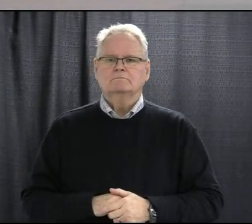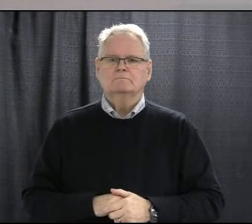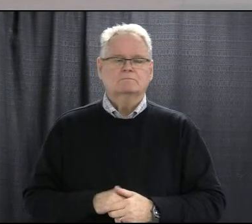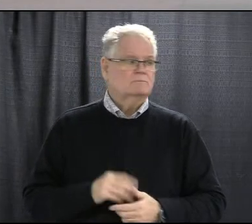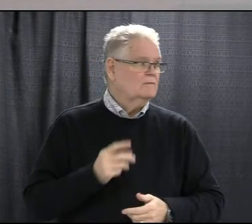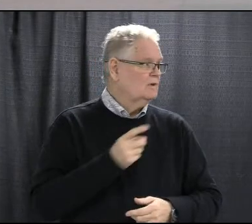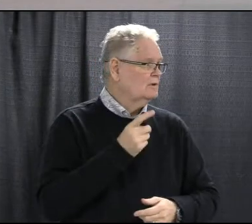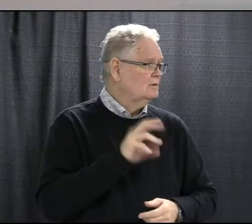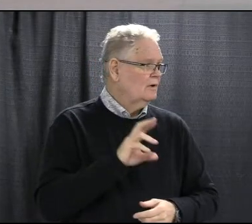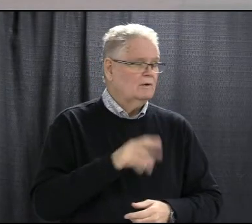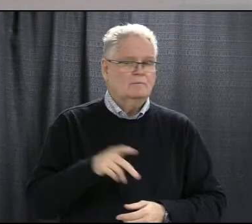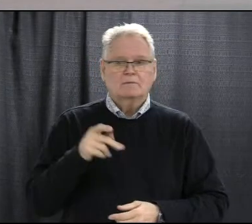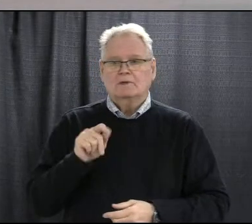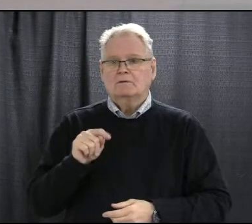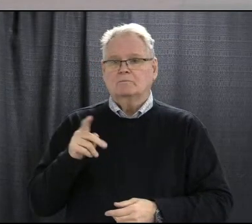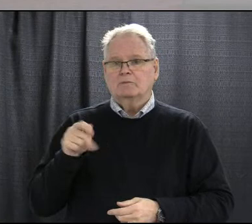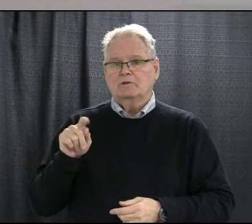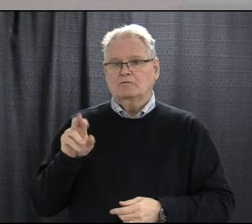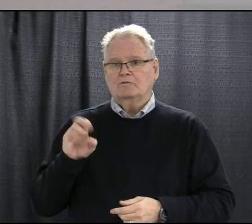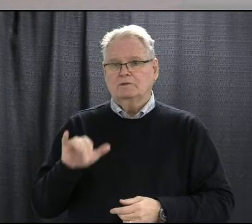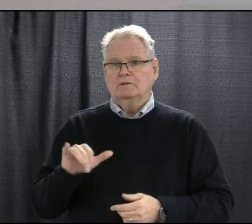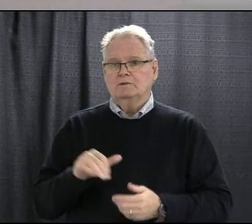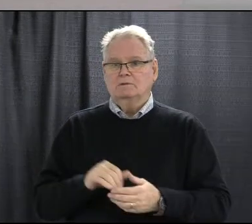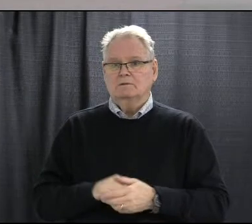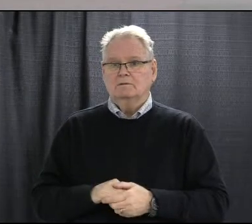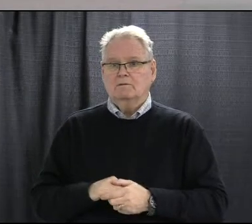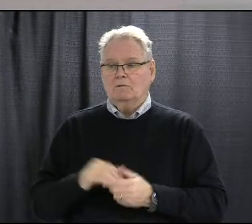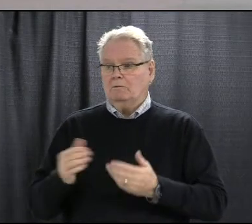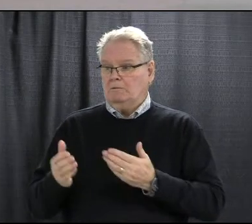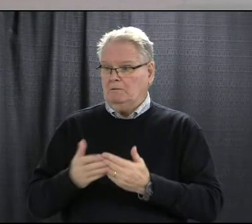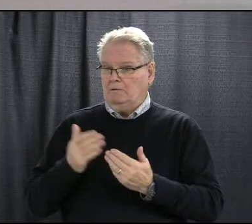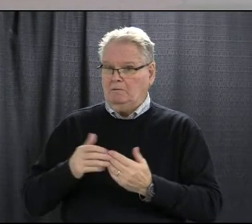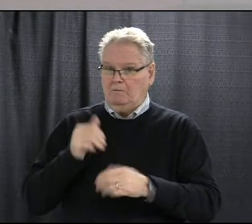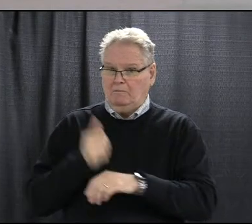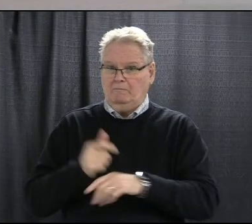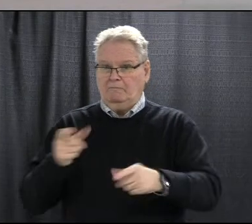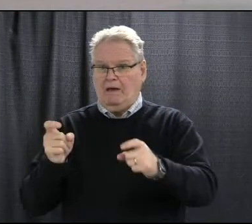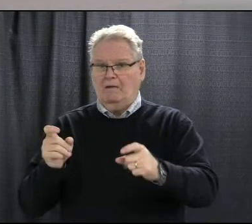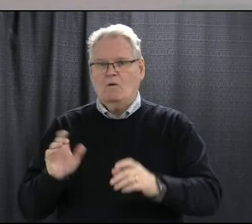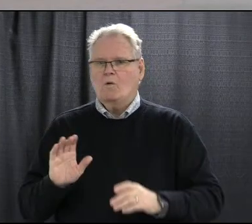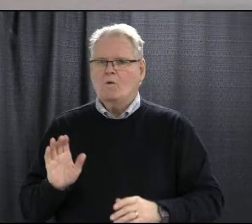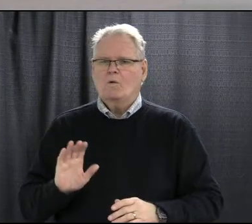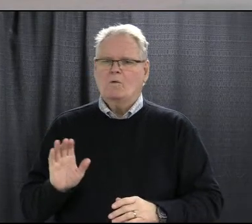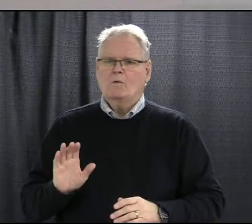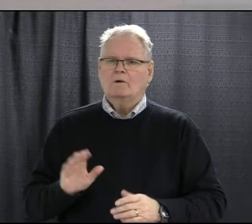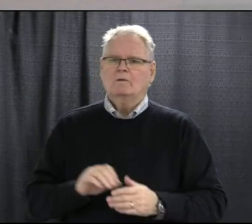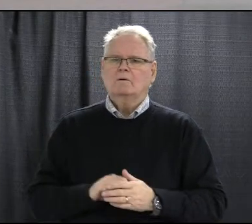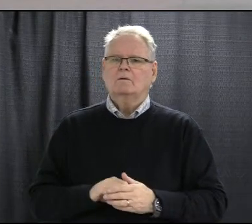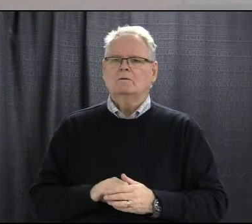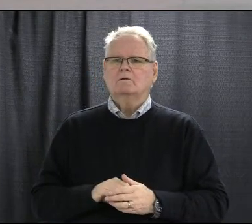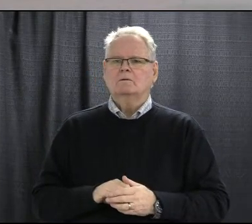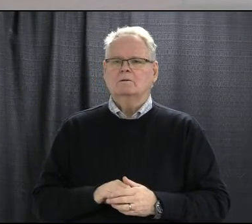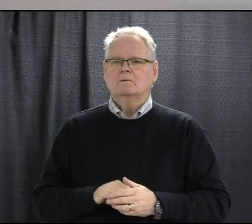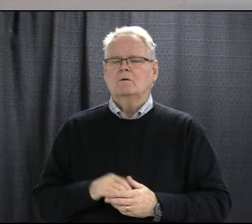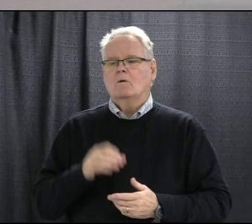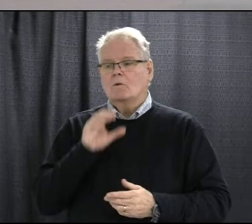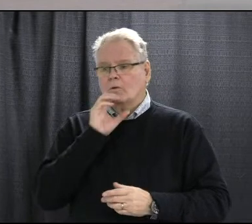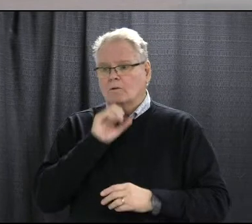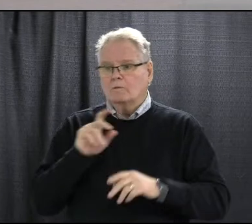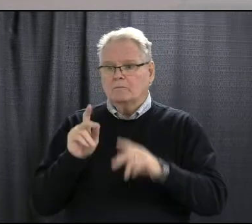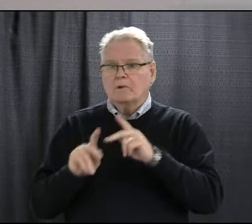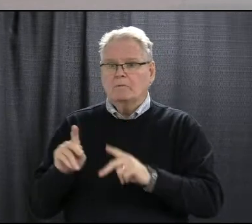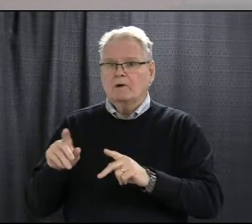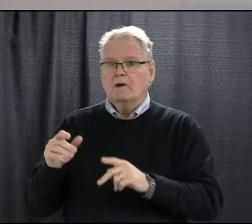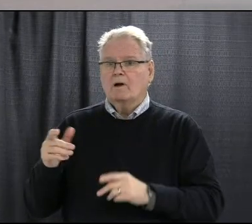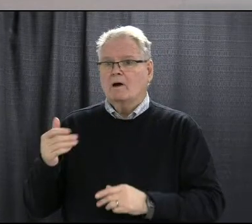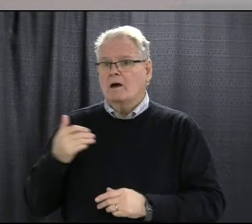multiple different resources to deal with a complicated problem. And that complicated problem is going to happen to all of us as we come to